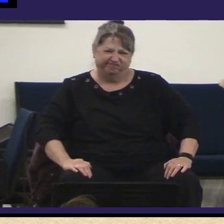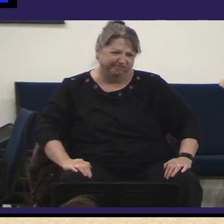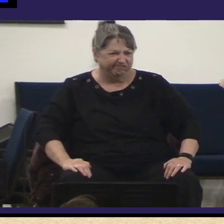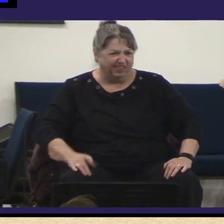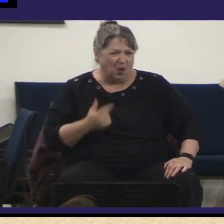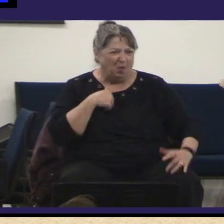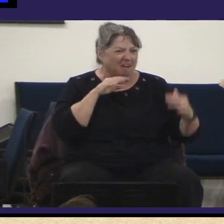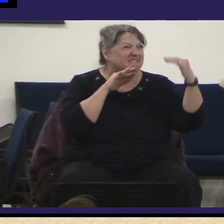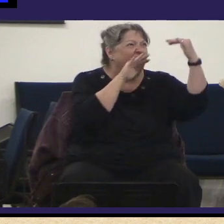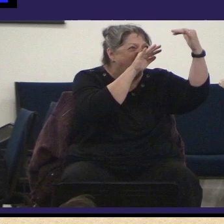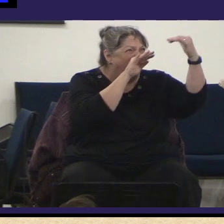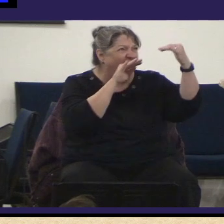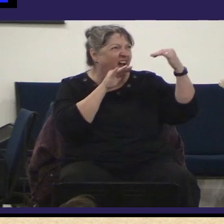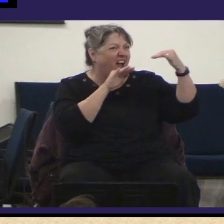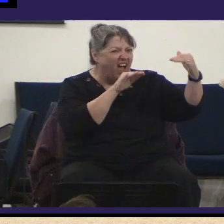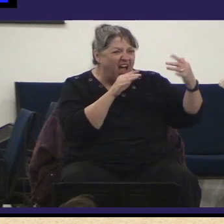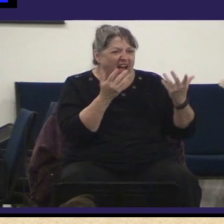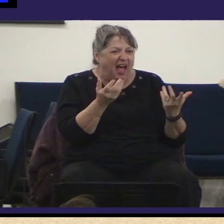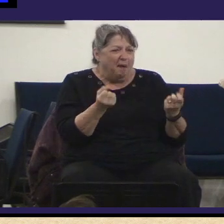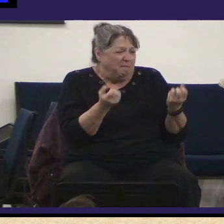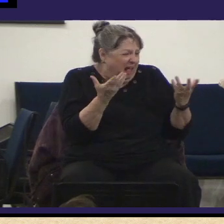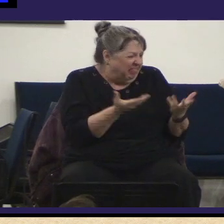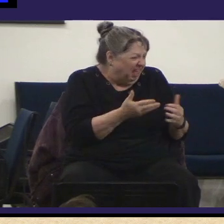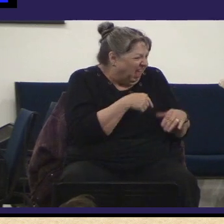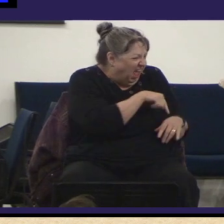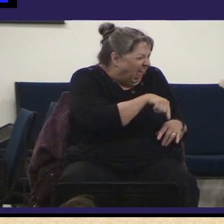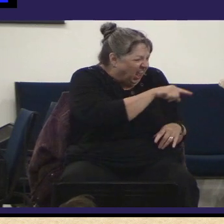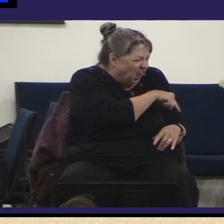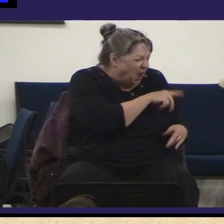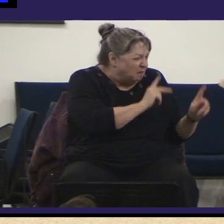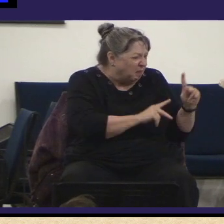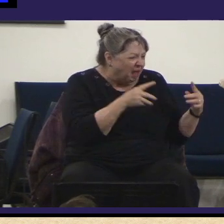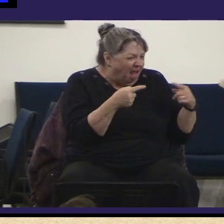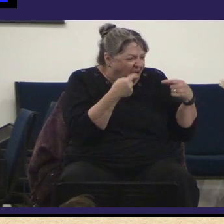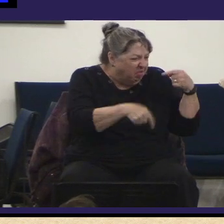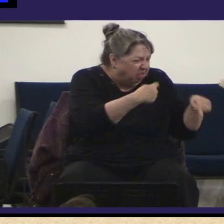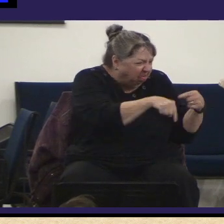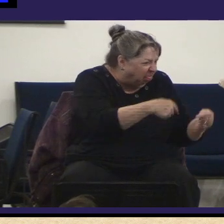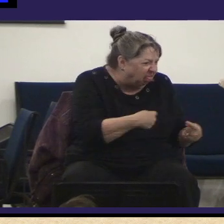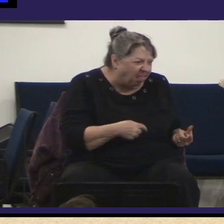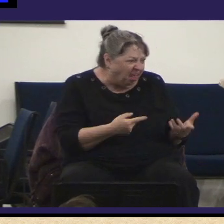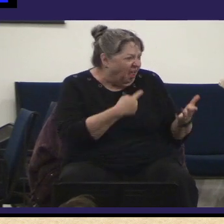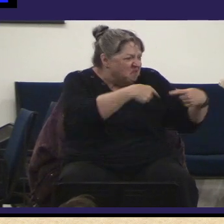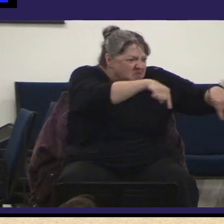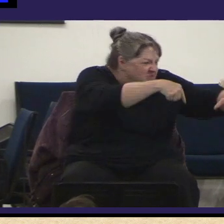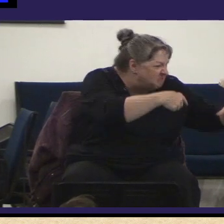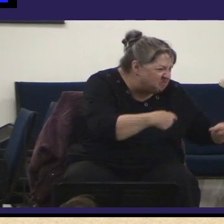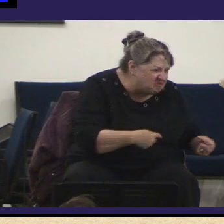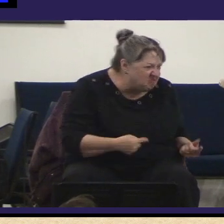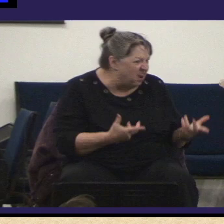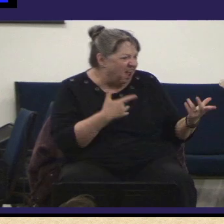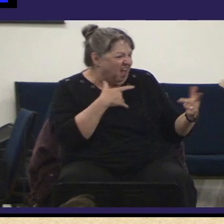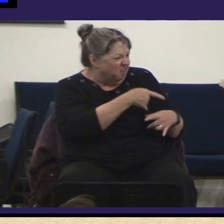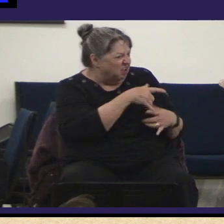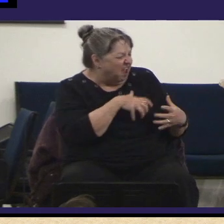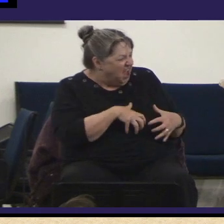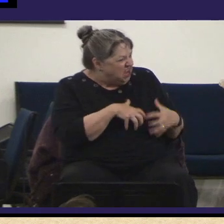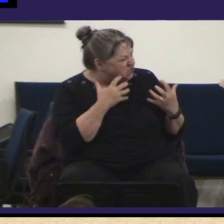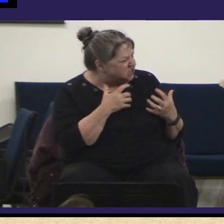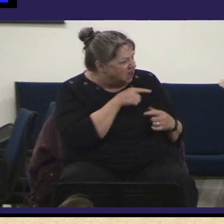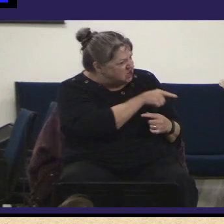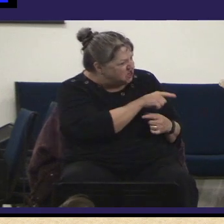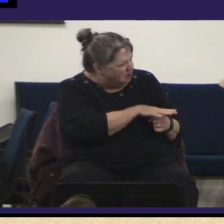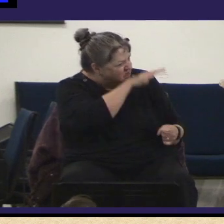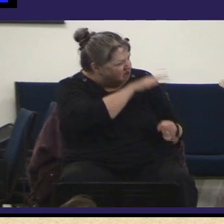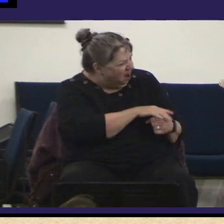We're fighting against each other. We're not forgiving each other. We're having a hard time because you said this or you did that or you forgot to do